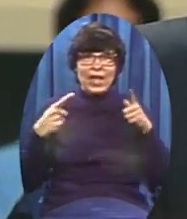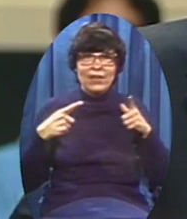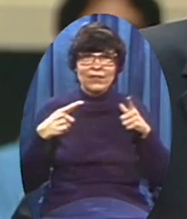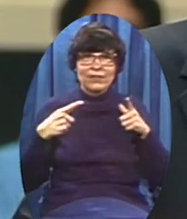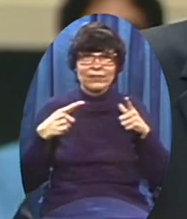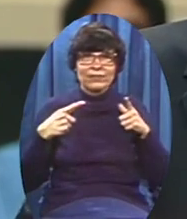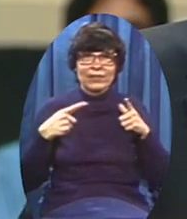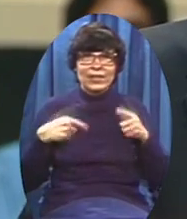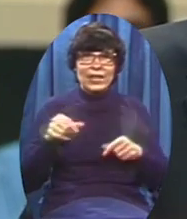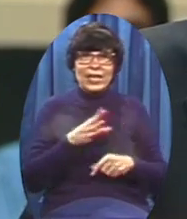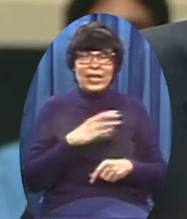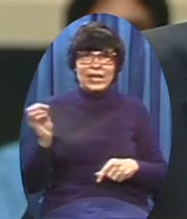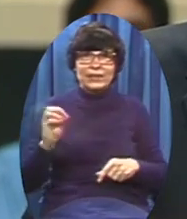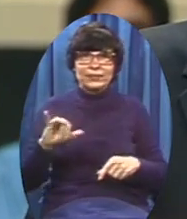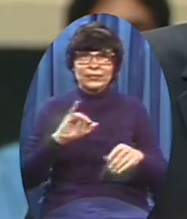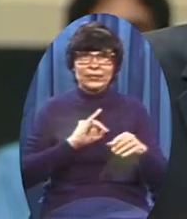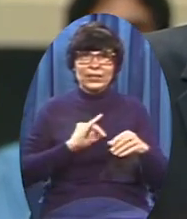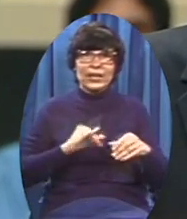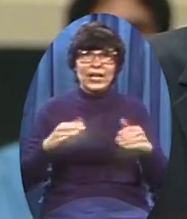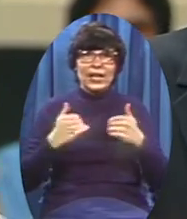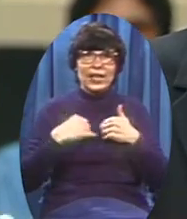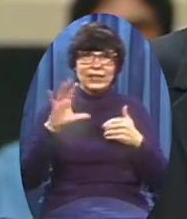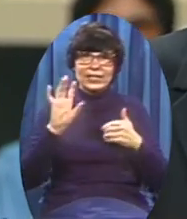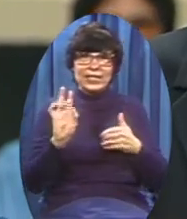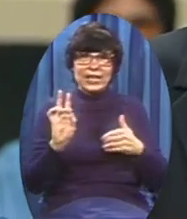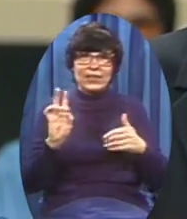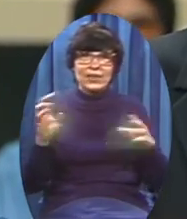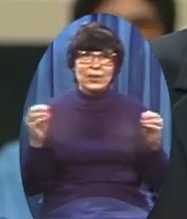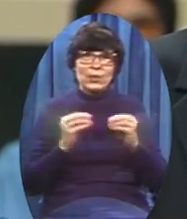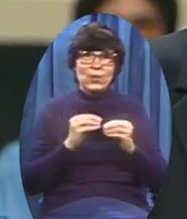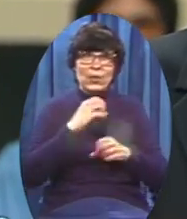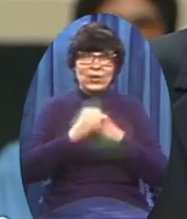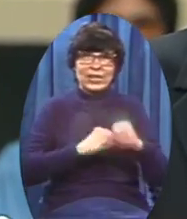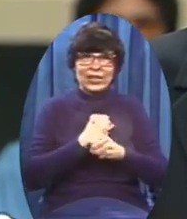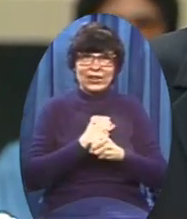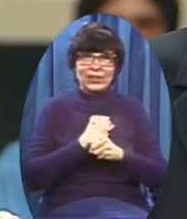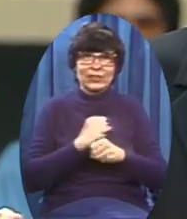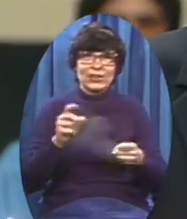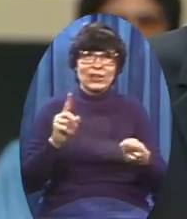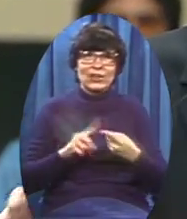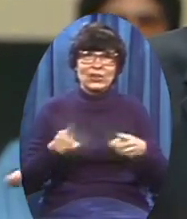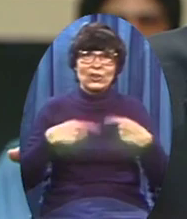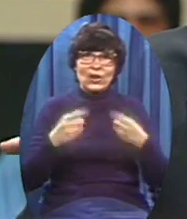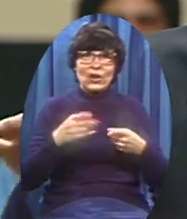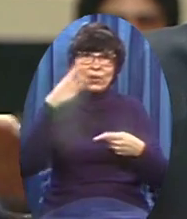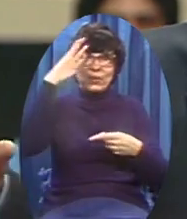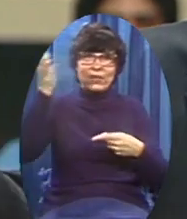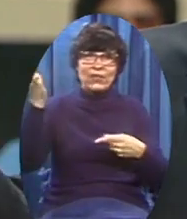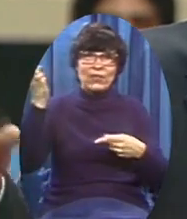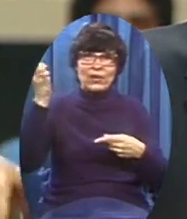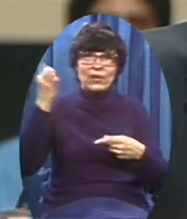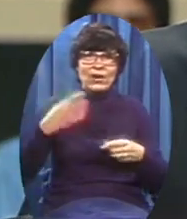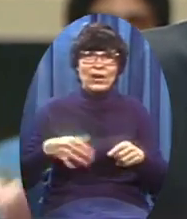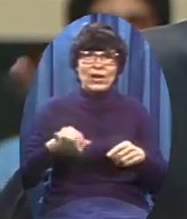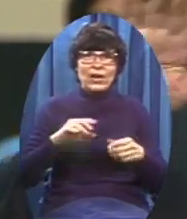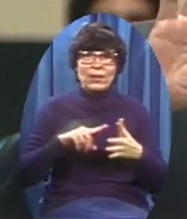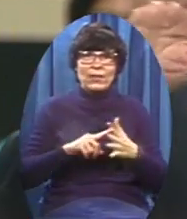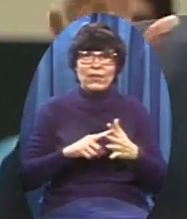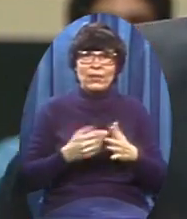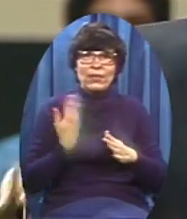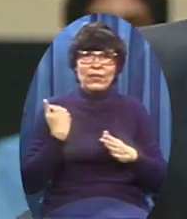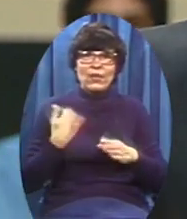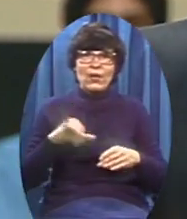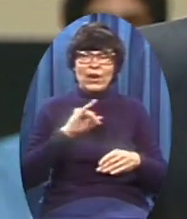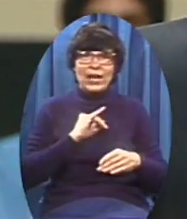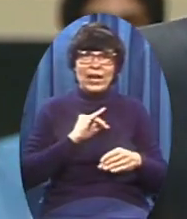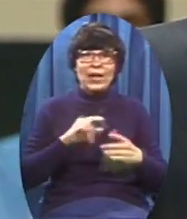That means I got 7 more years to go before I get in high gear. Amen. I'm just going along here on an old